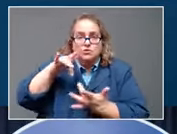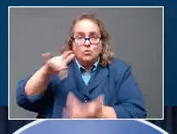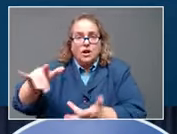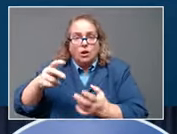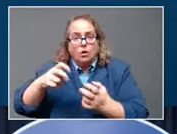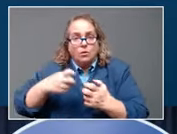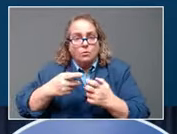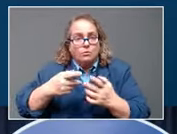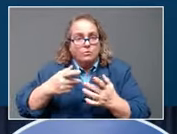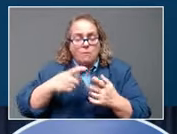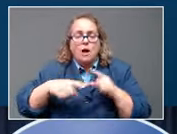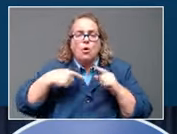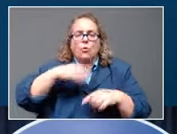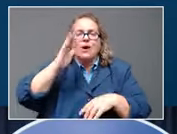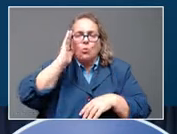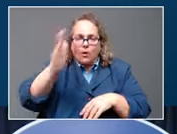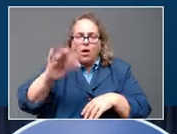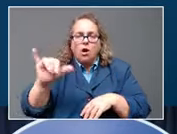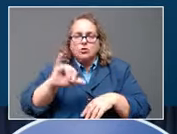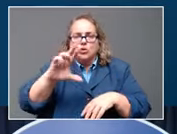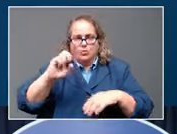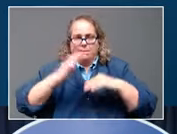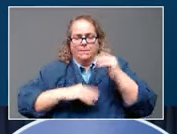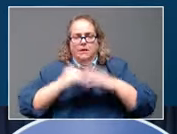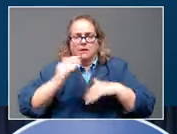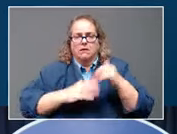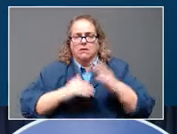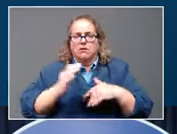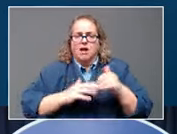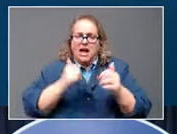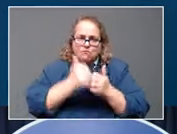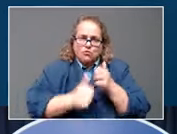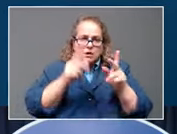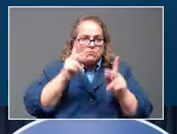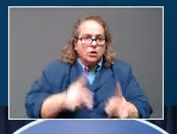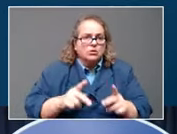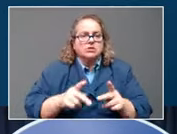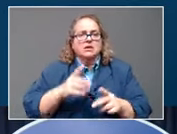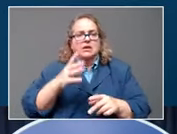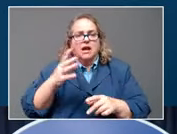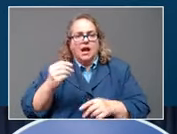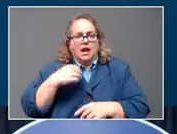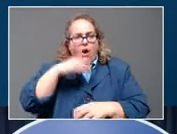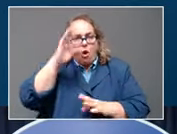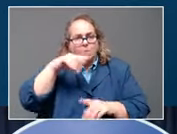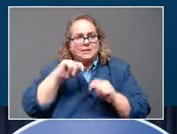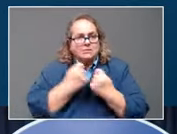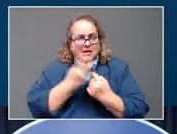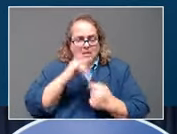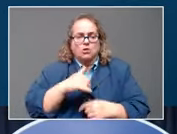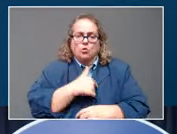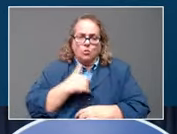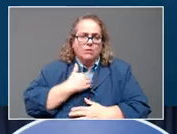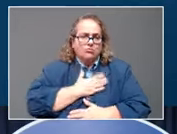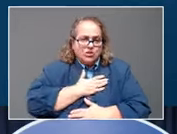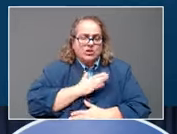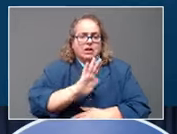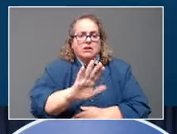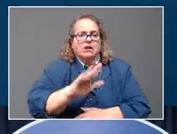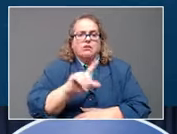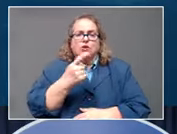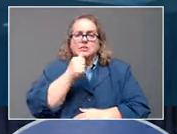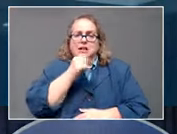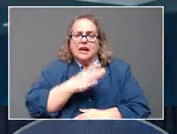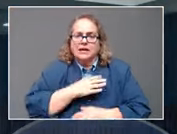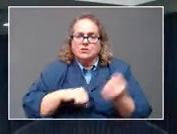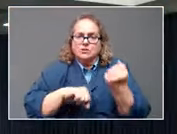life. Team Kentucky appreciates the President and the First Lady's support in it. Our Team Western